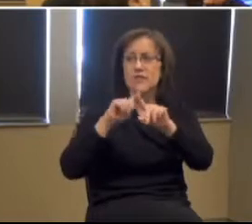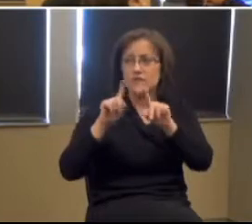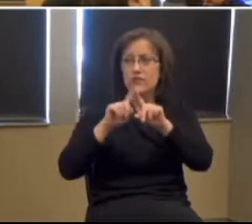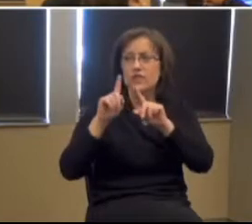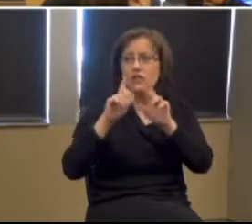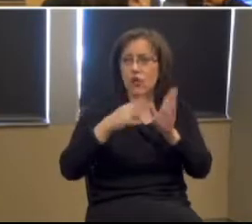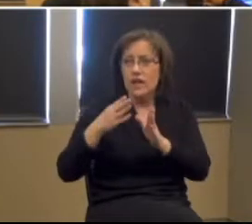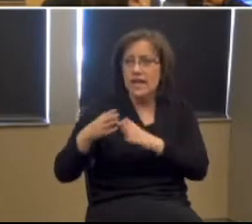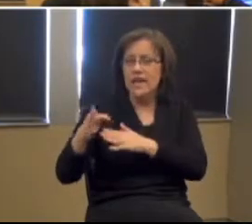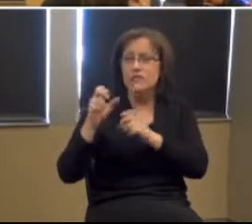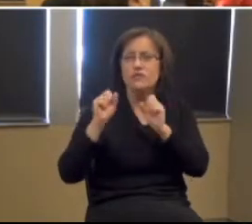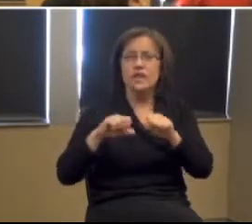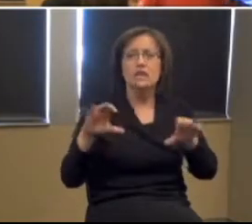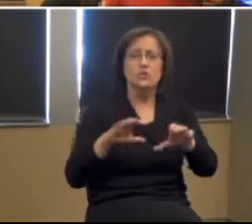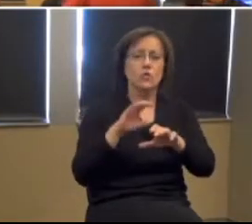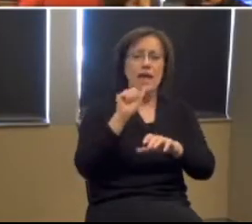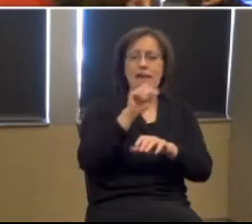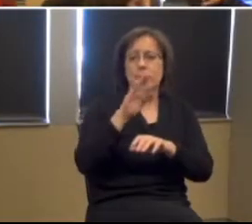you can do filing.